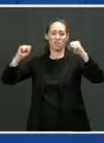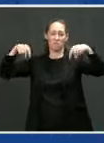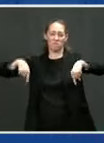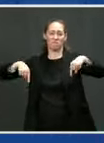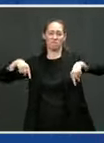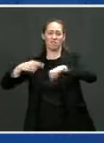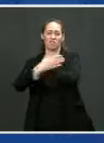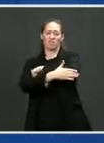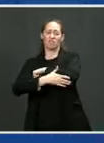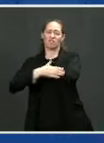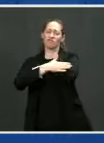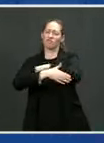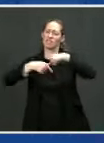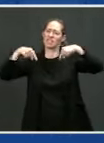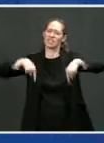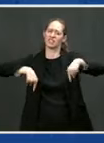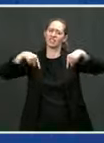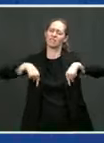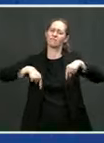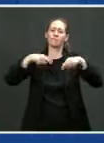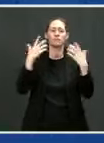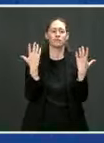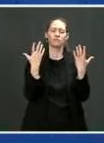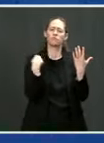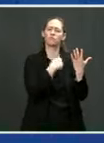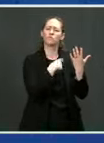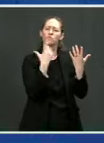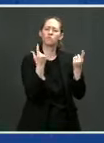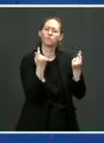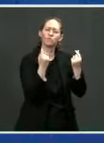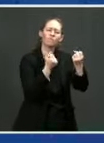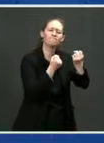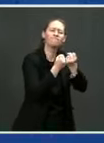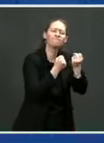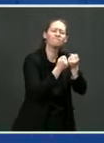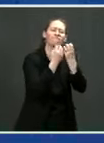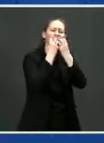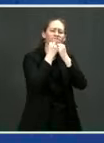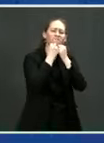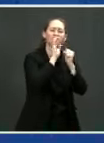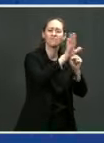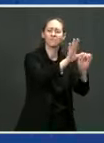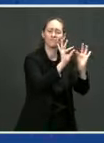Continue to comfort his precious family.